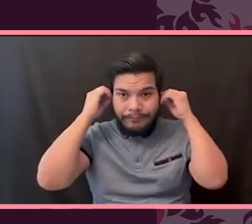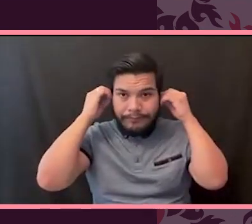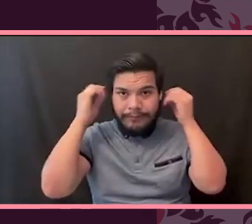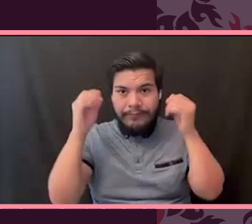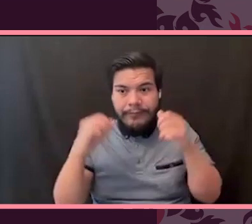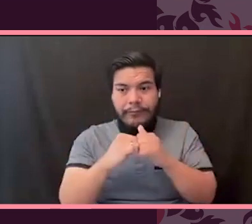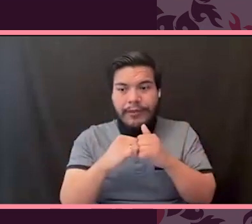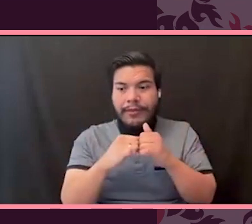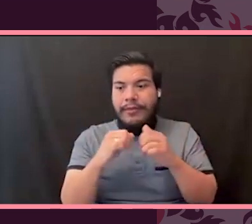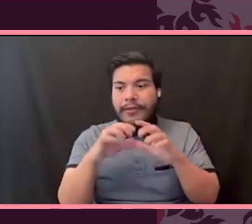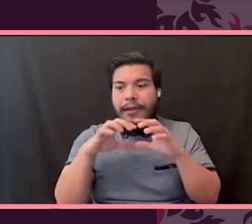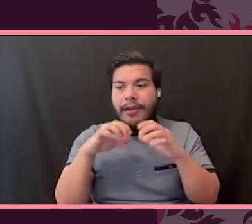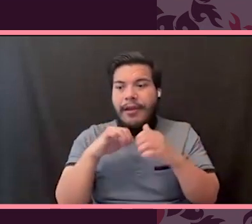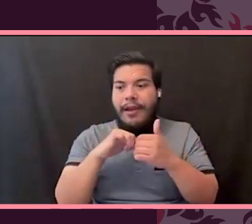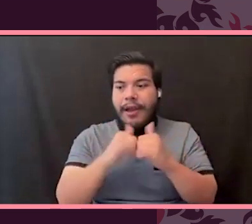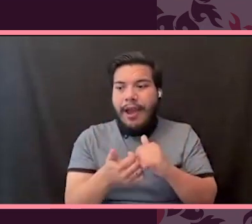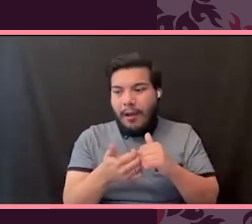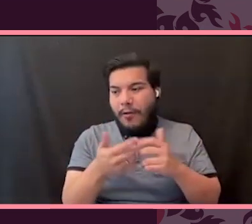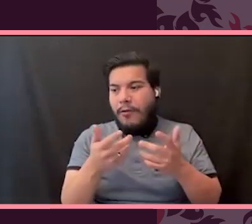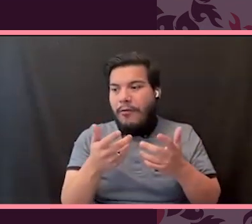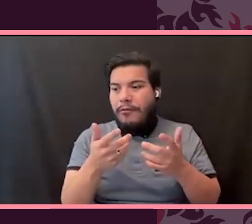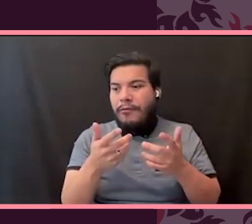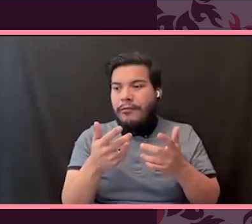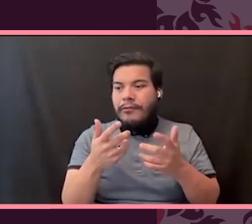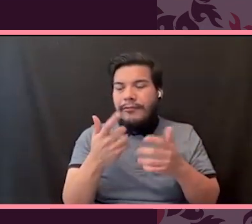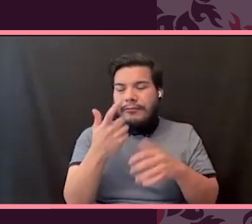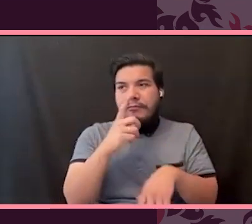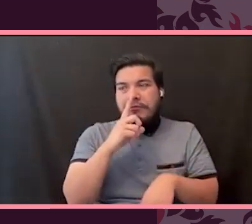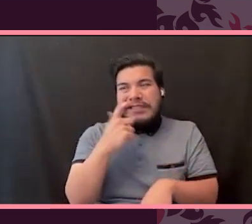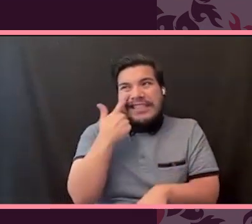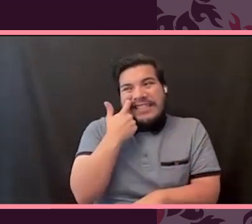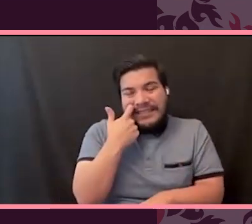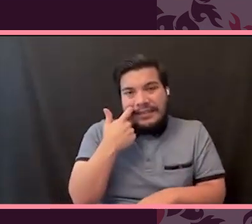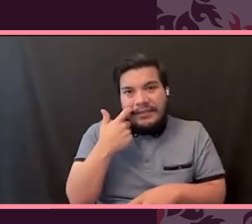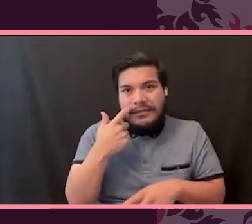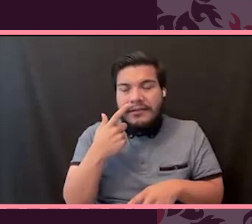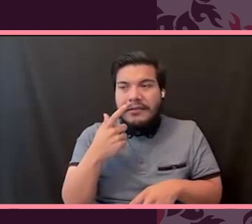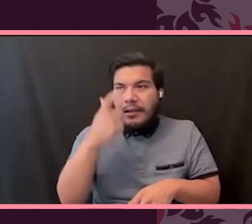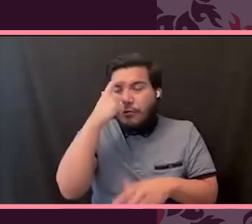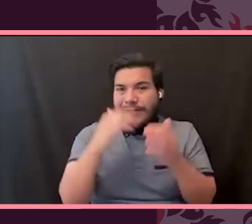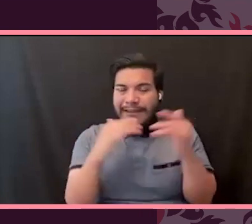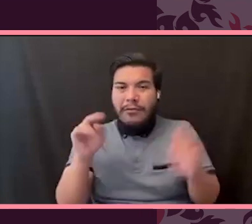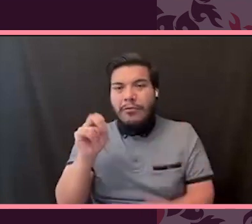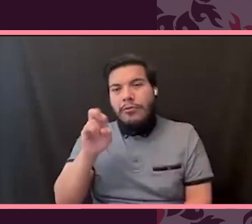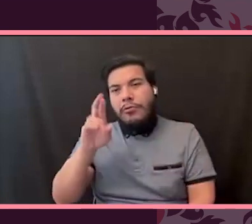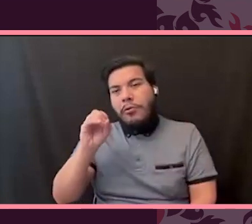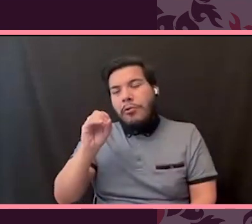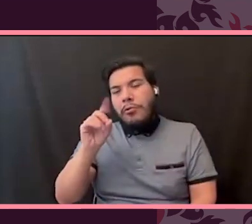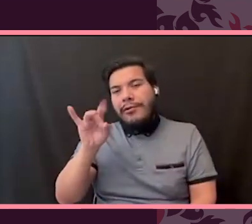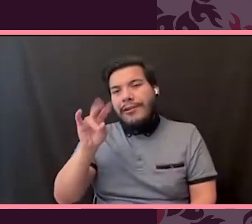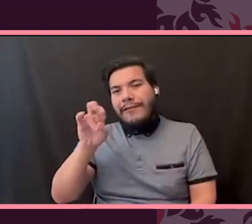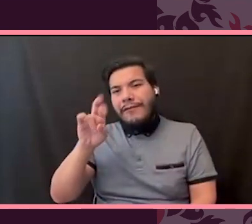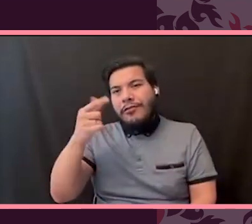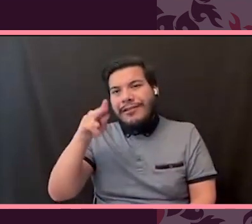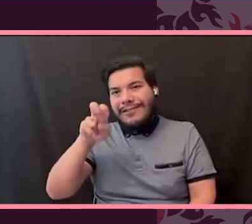how relatively recent the acceptance of neurodivergence into society has been, that